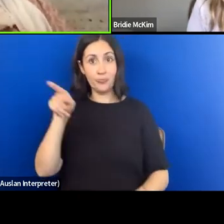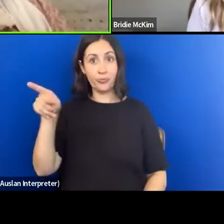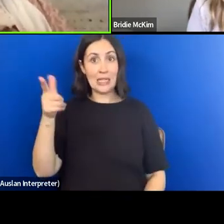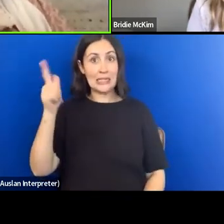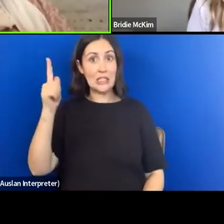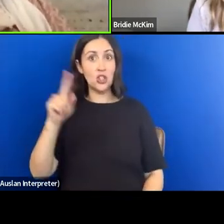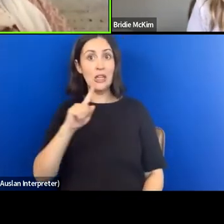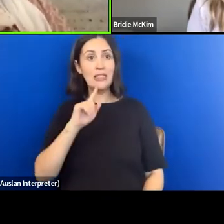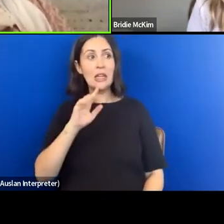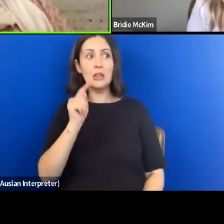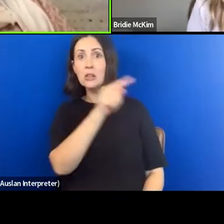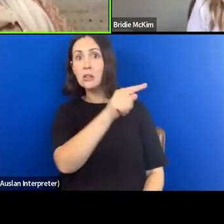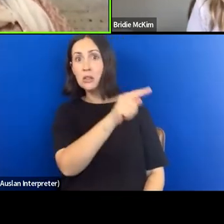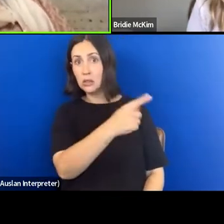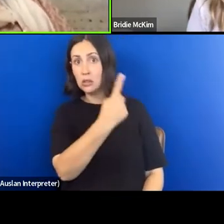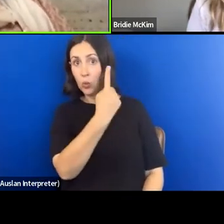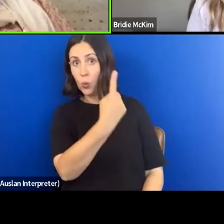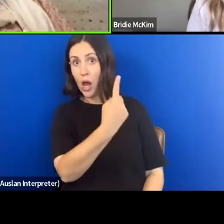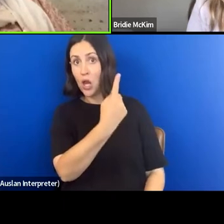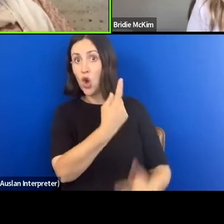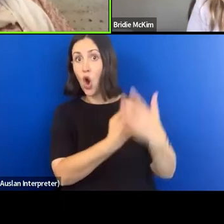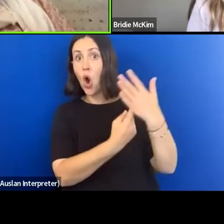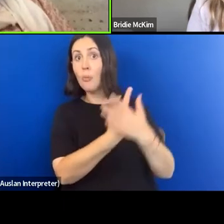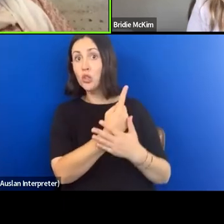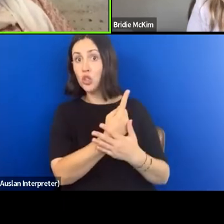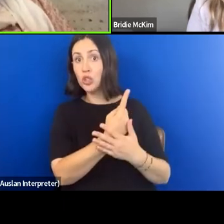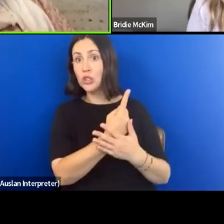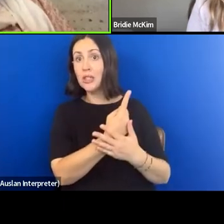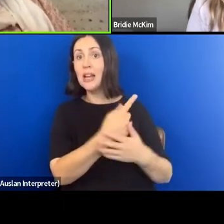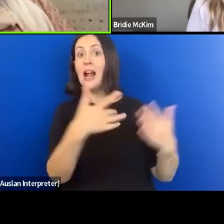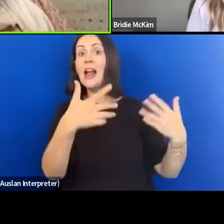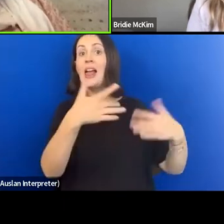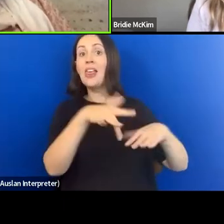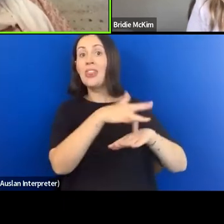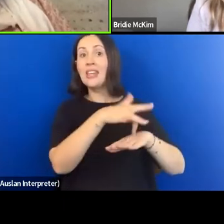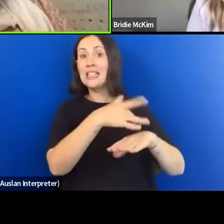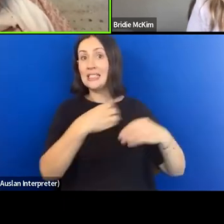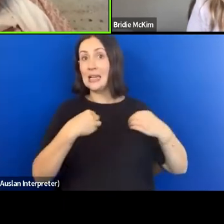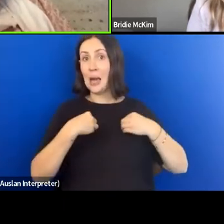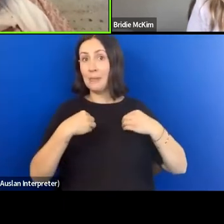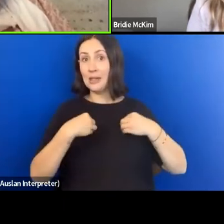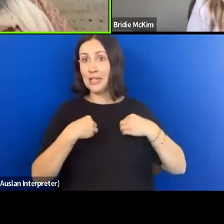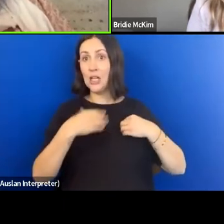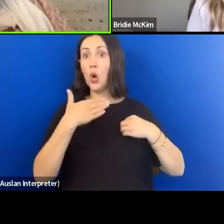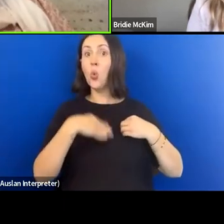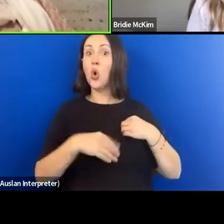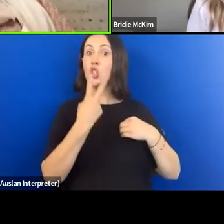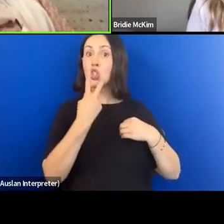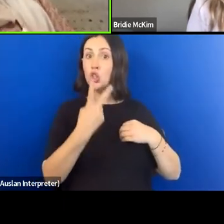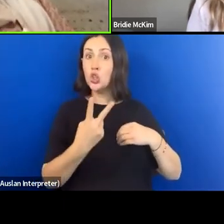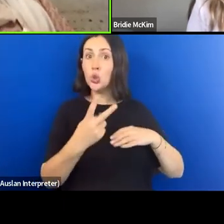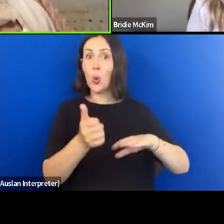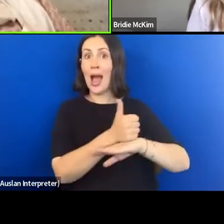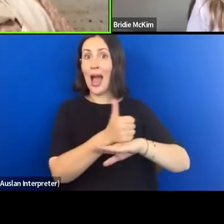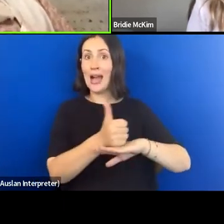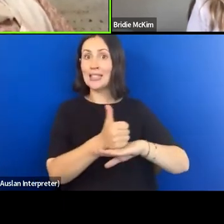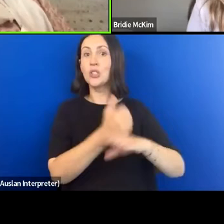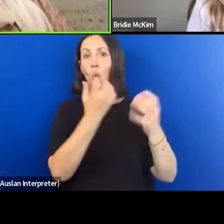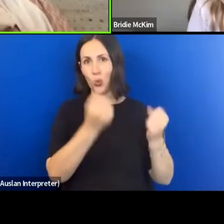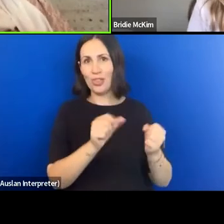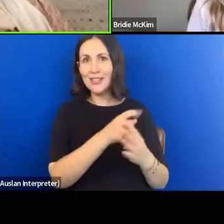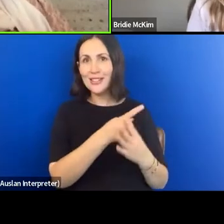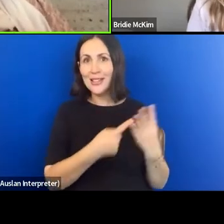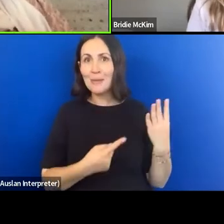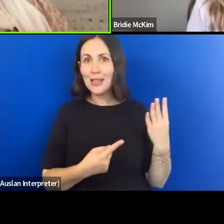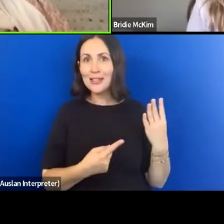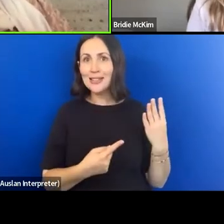an opportunity for a theater company that was looking for two new actors with disabilities.